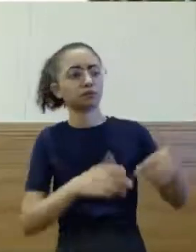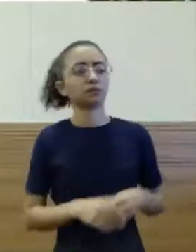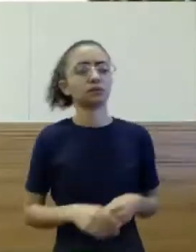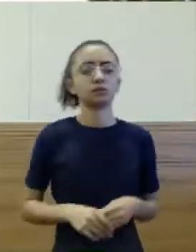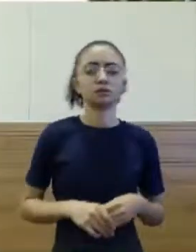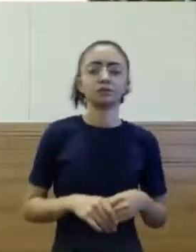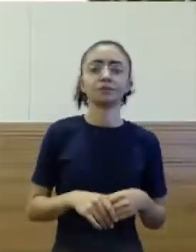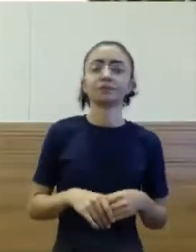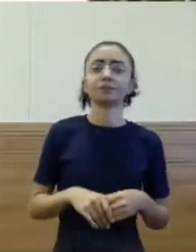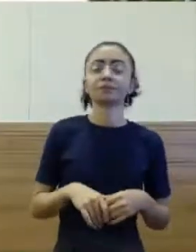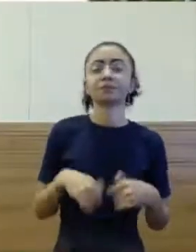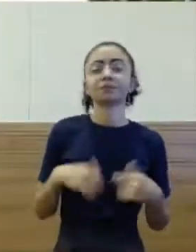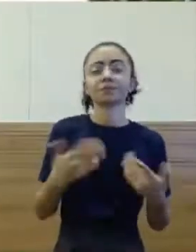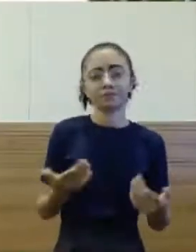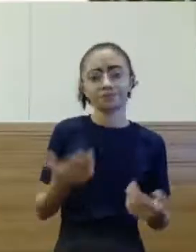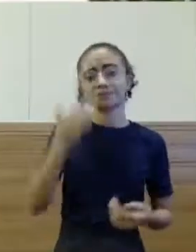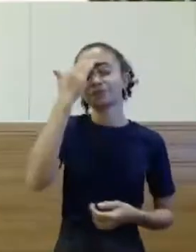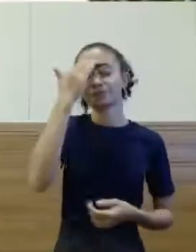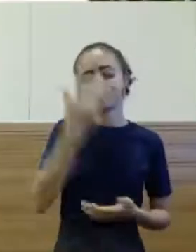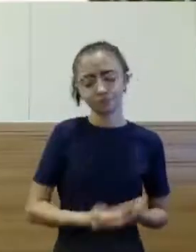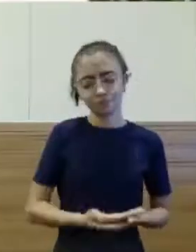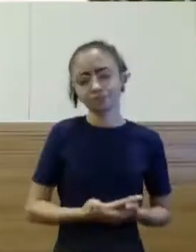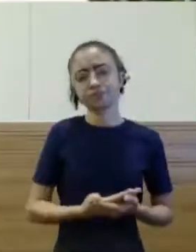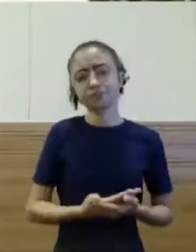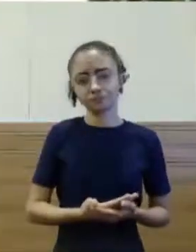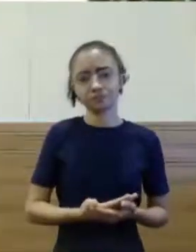So there is